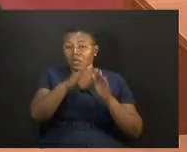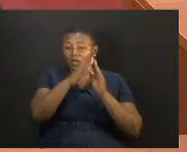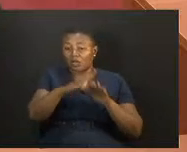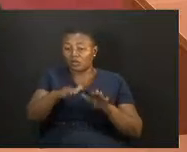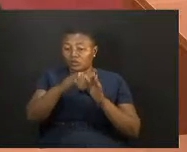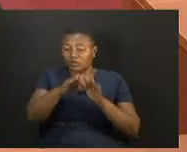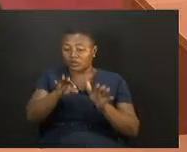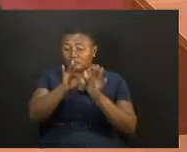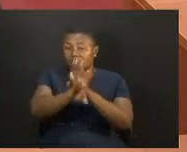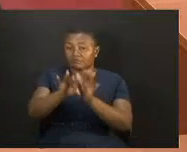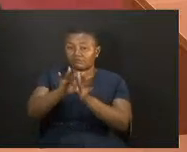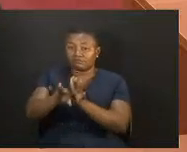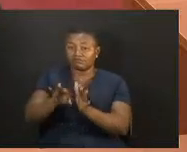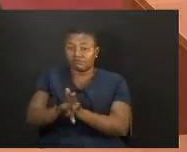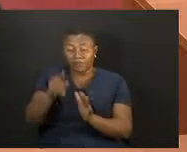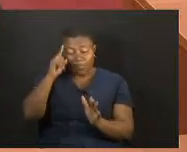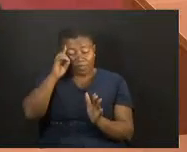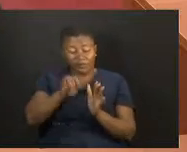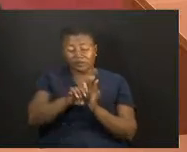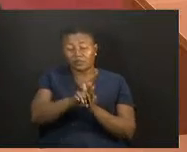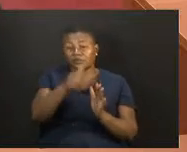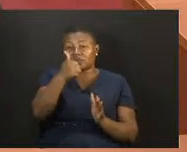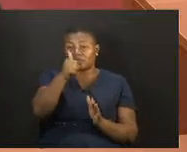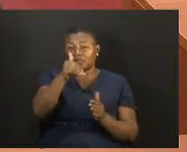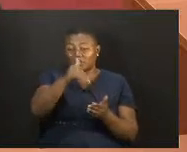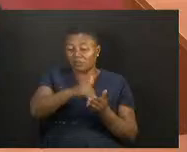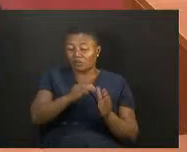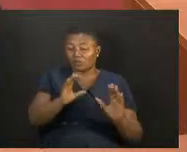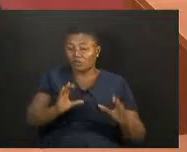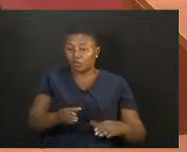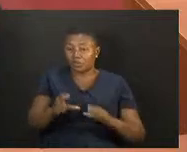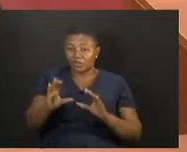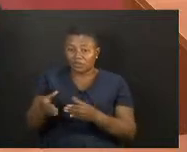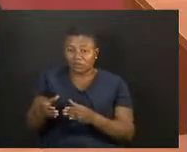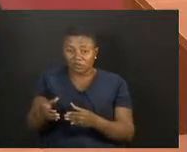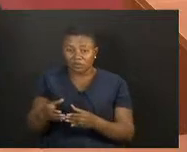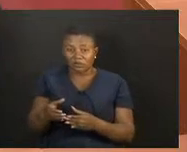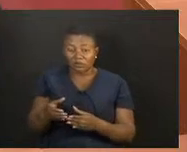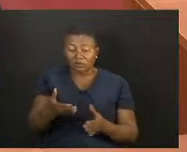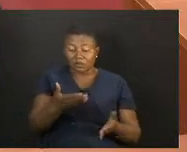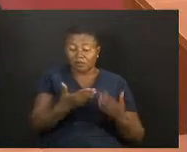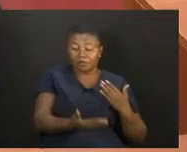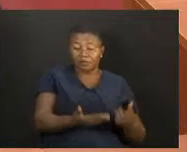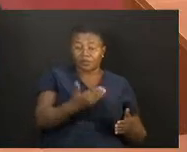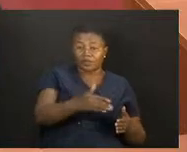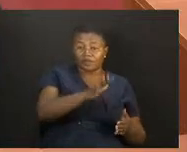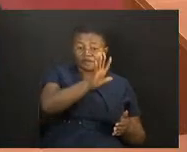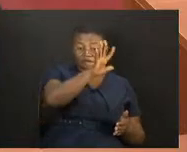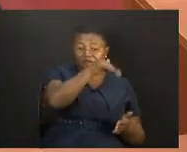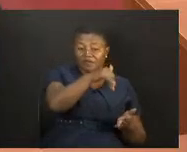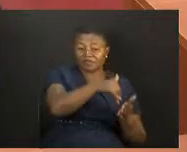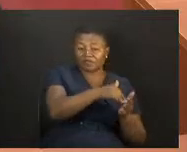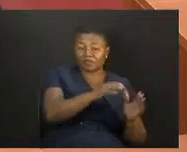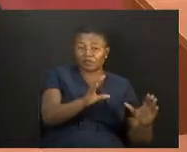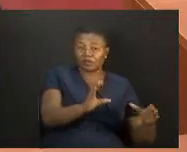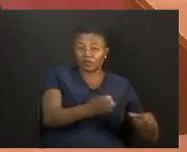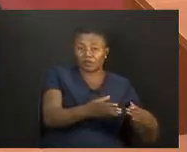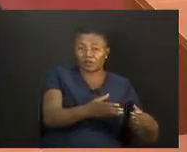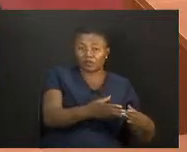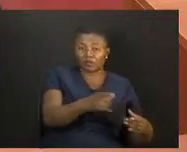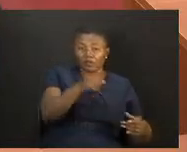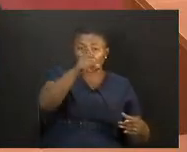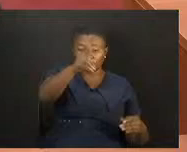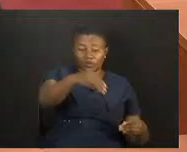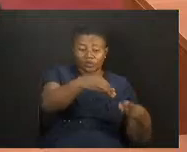so assuming you have 10,000 communities, and maybe 5,000 of the communities, you've dropped the